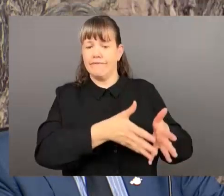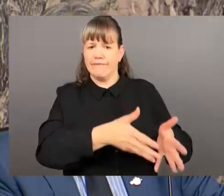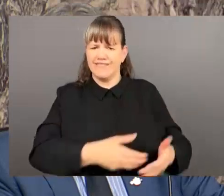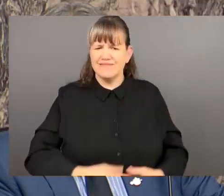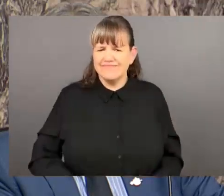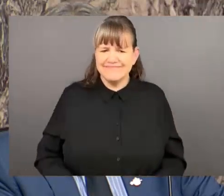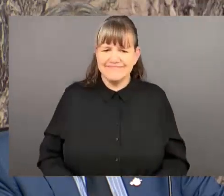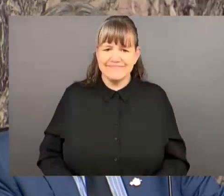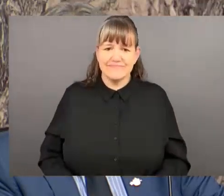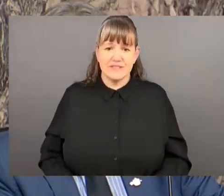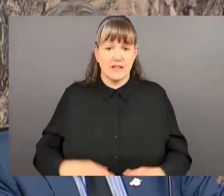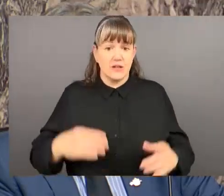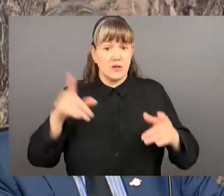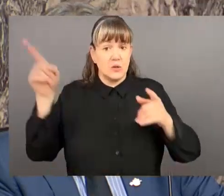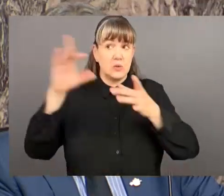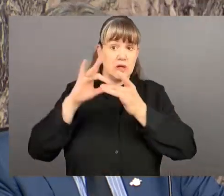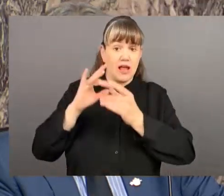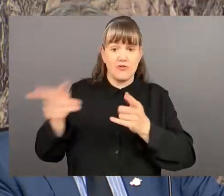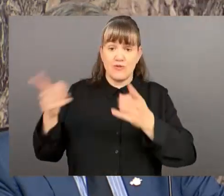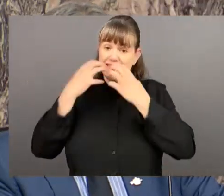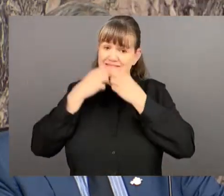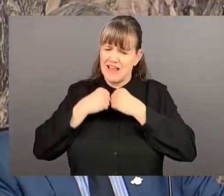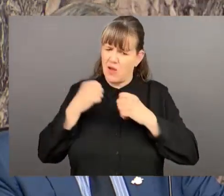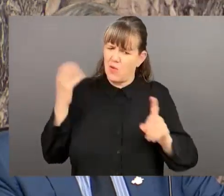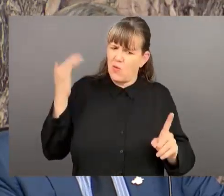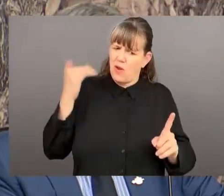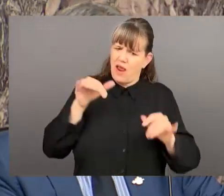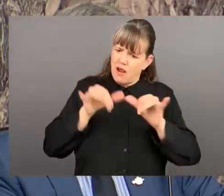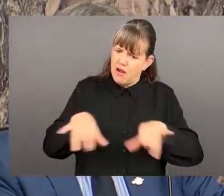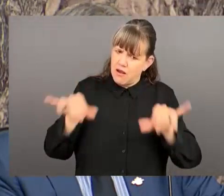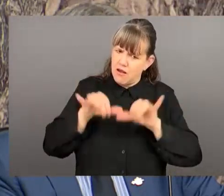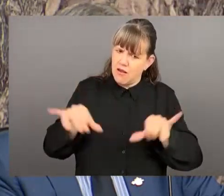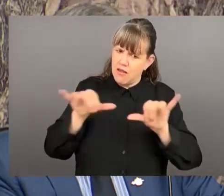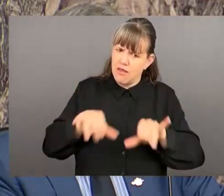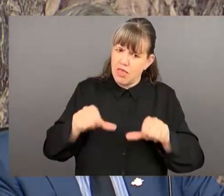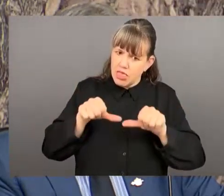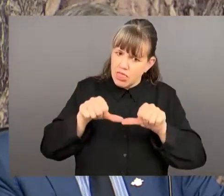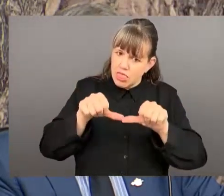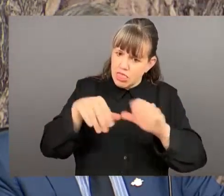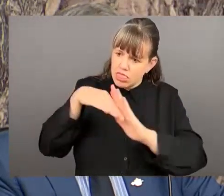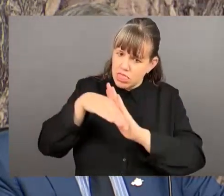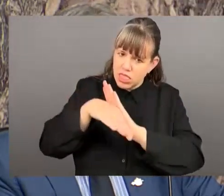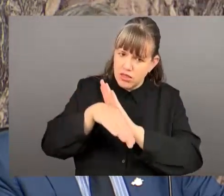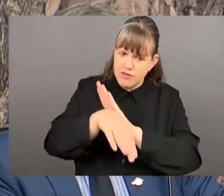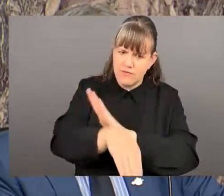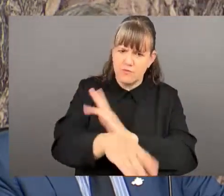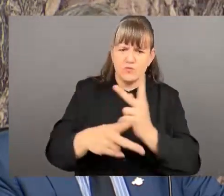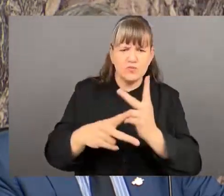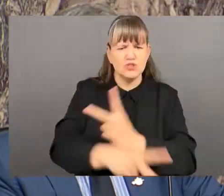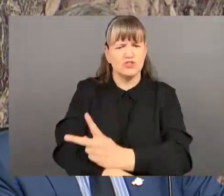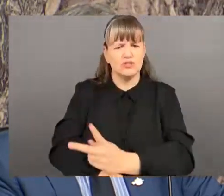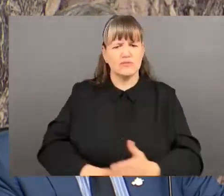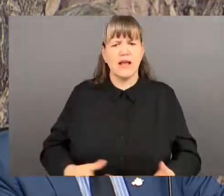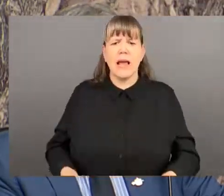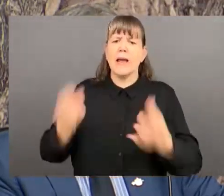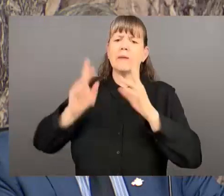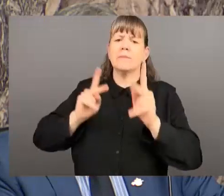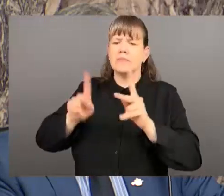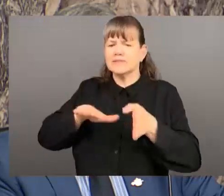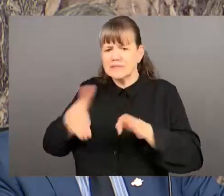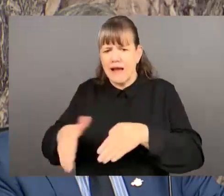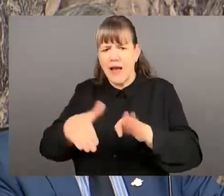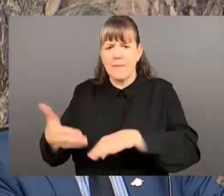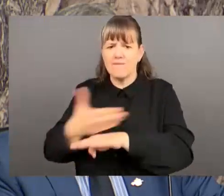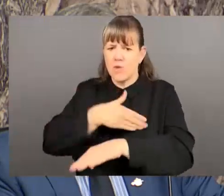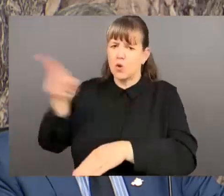just continuing but getting worse? And how many deaths will it take before this government changes its approach to supportive housing and stops encouraging open drug